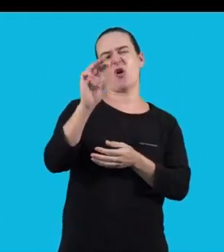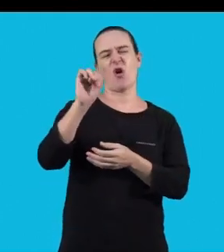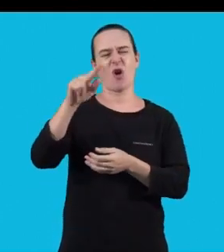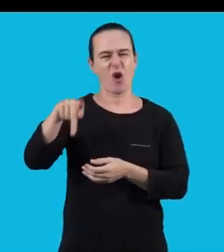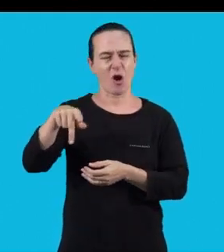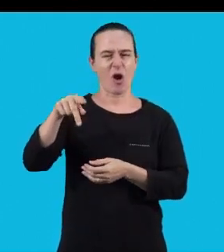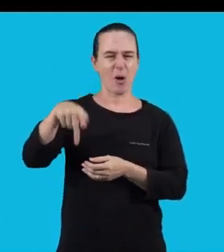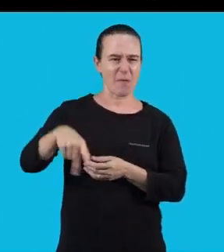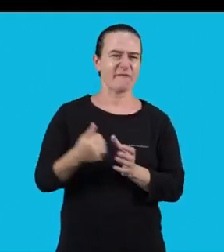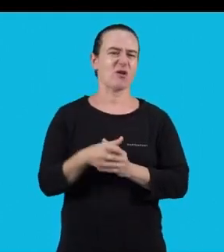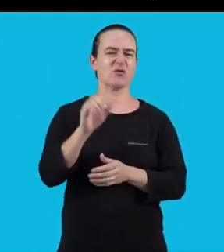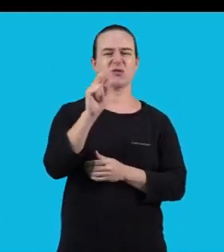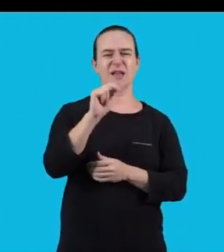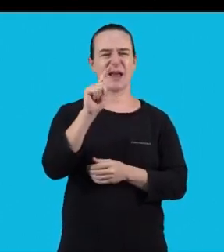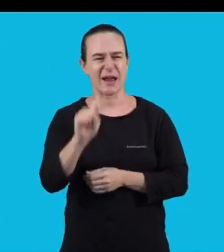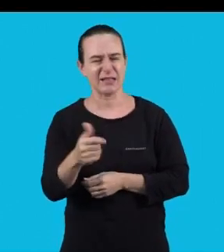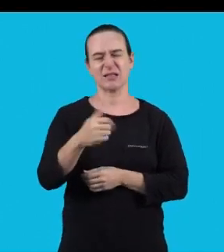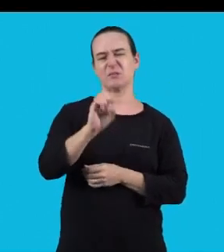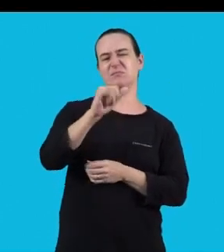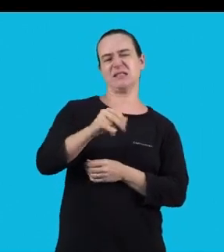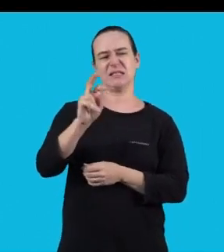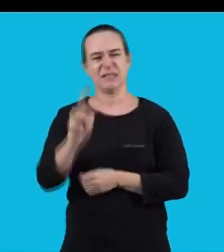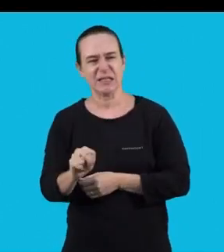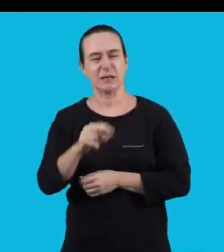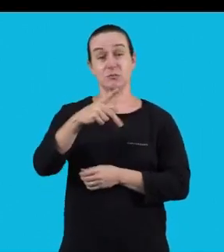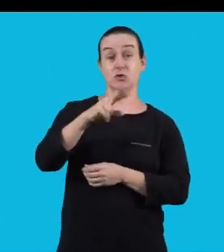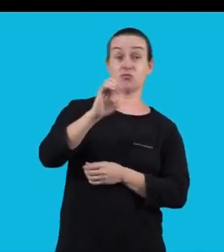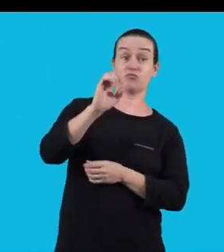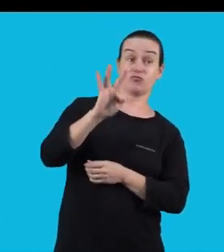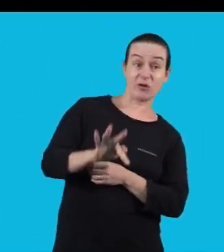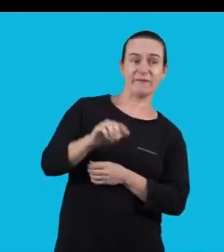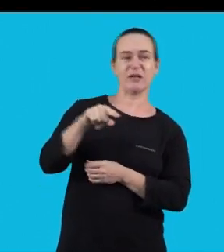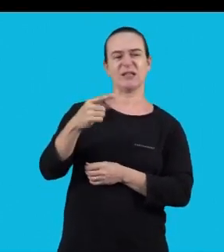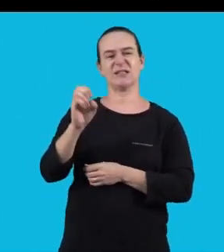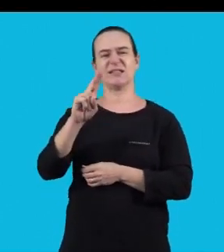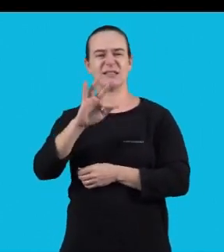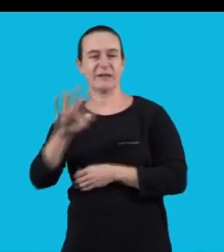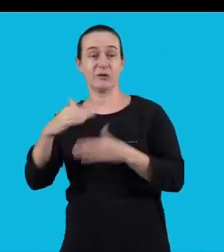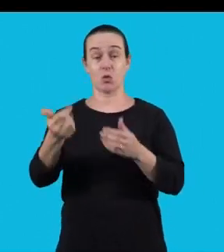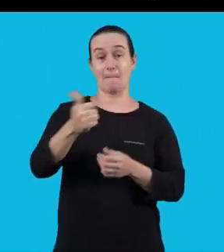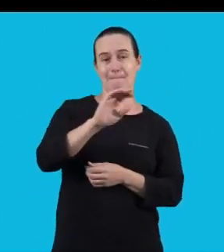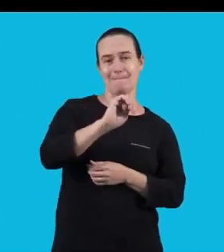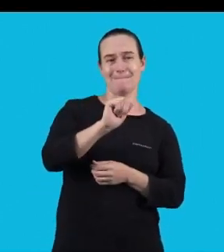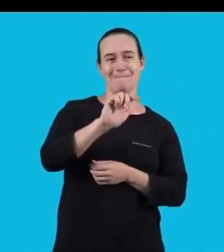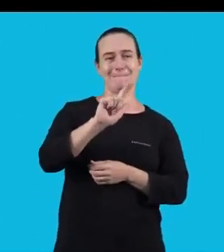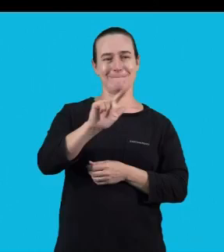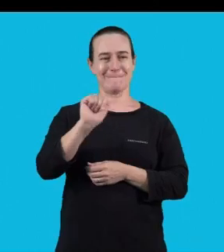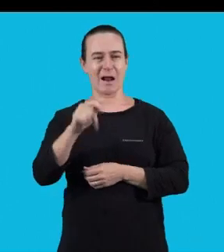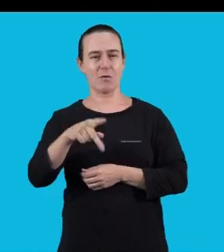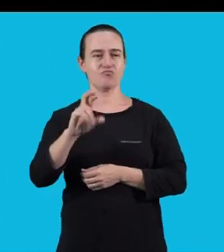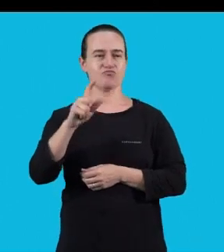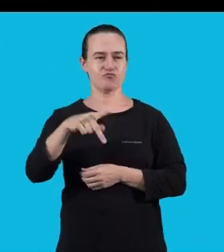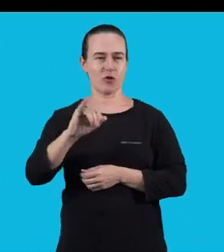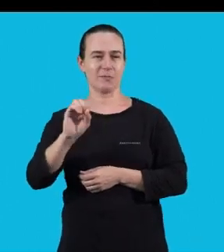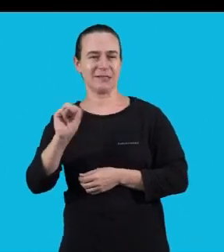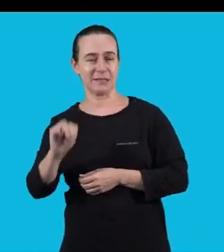homophones, antonyms, synonyms, the prefix and suffix, and the malapropism. Identifying and correcting sentence